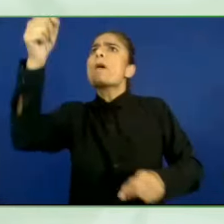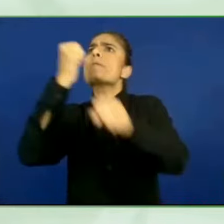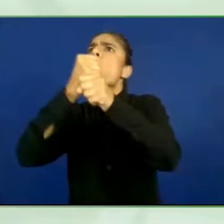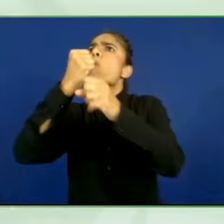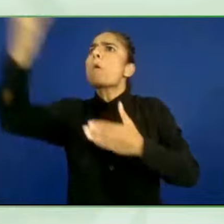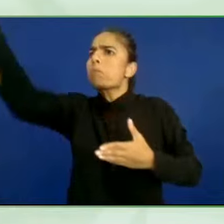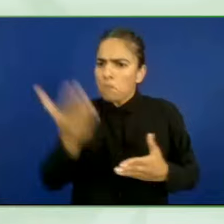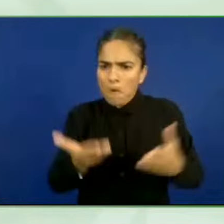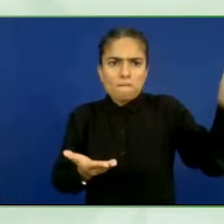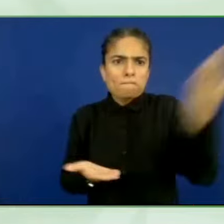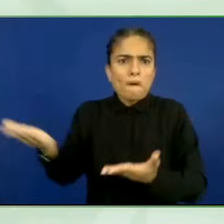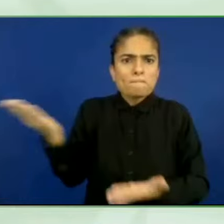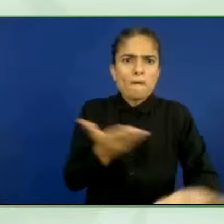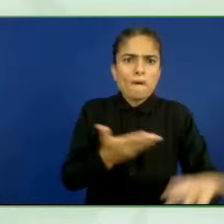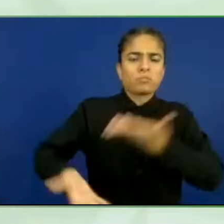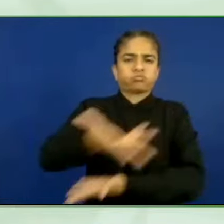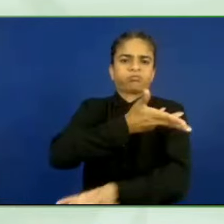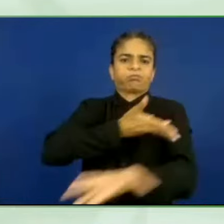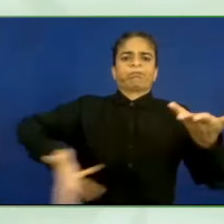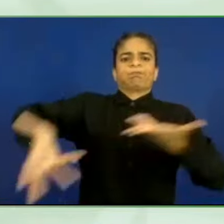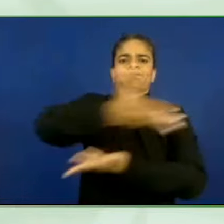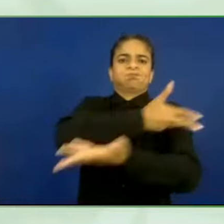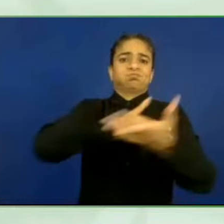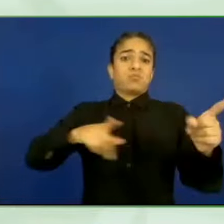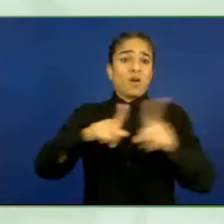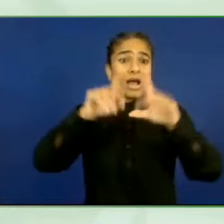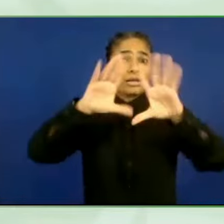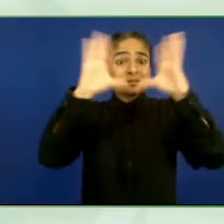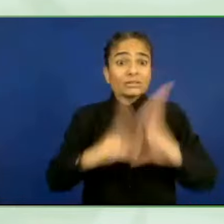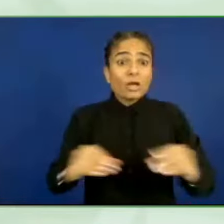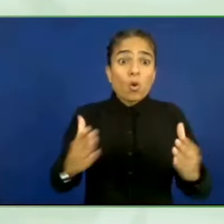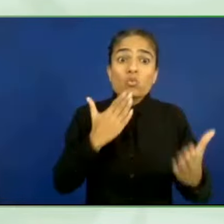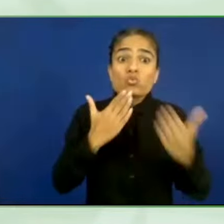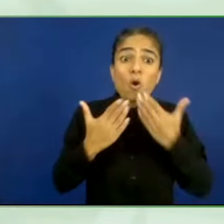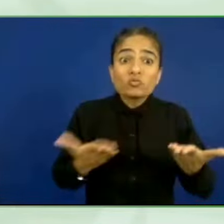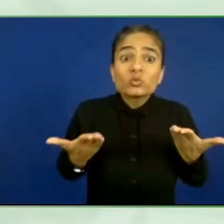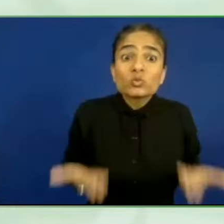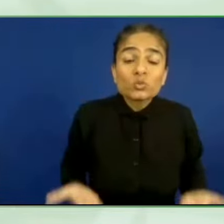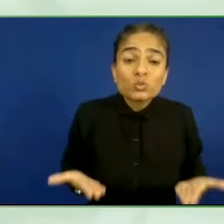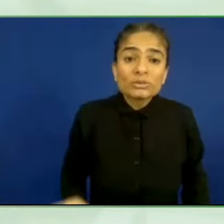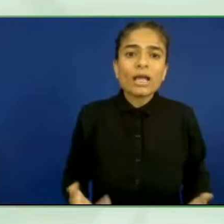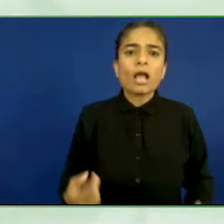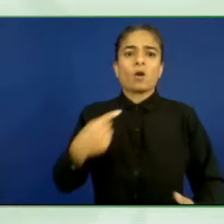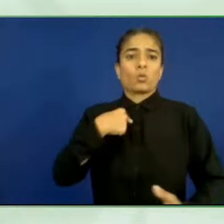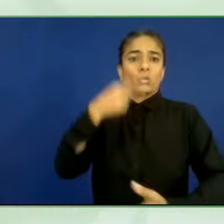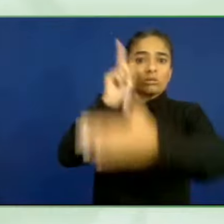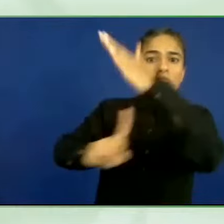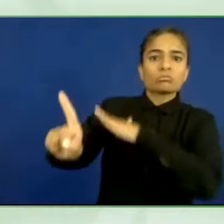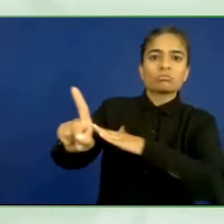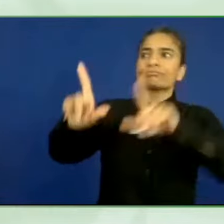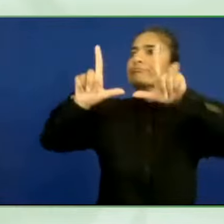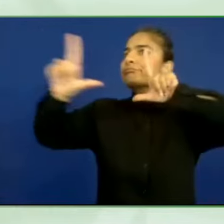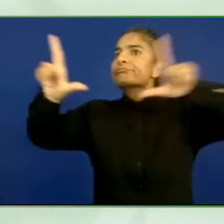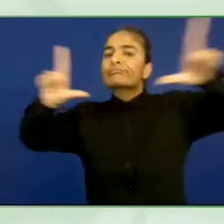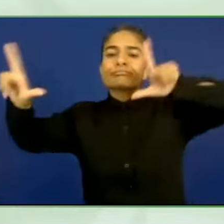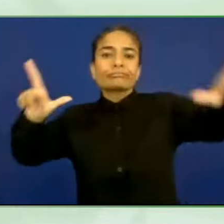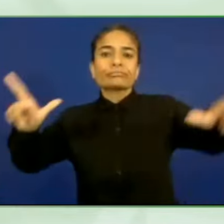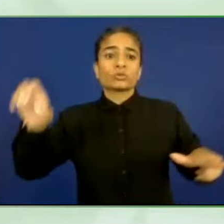So like the Zero conference here today, or when we go and visit our colleagues right across Europe, it gives us a huge opportunity.